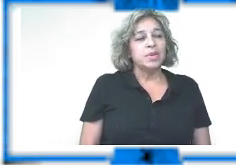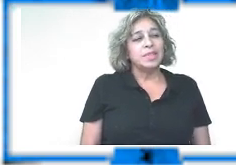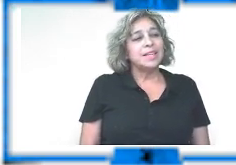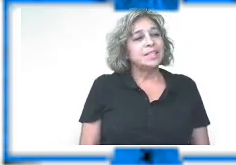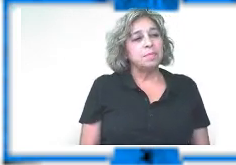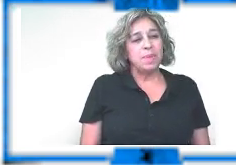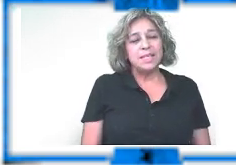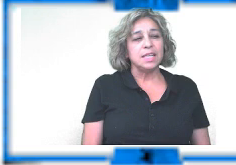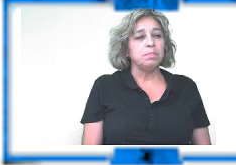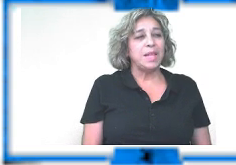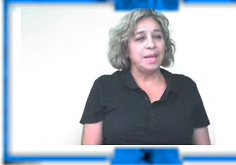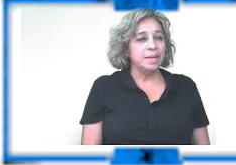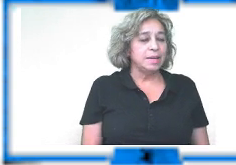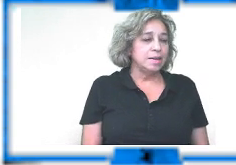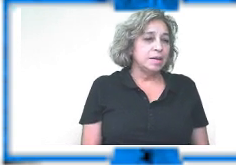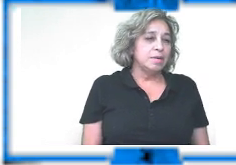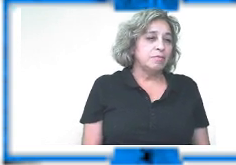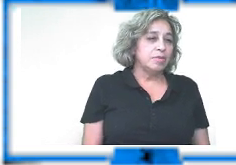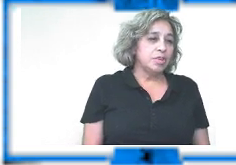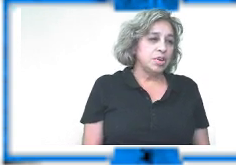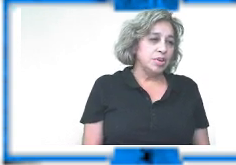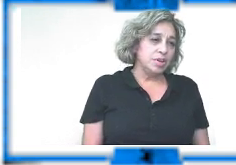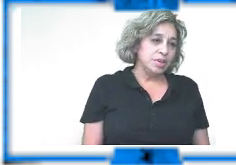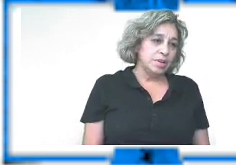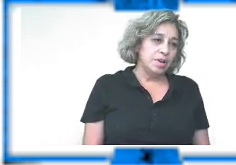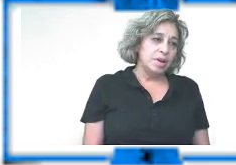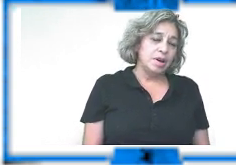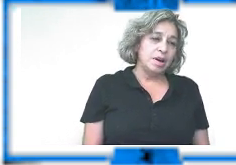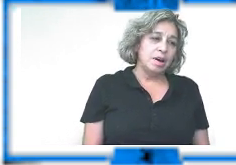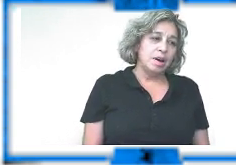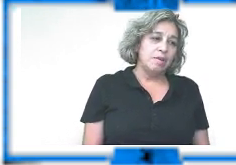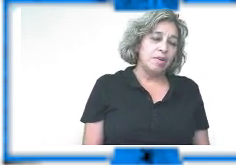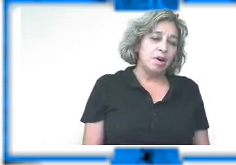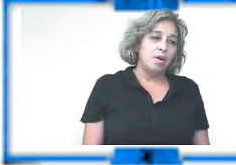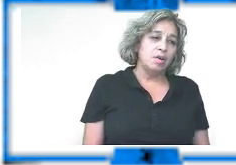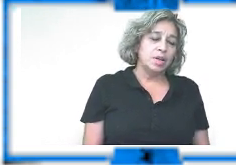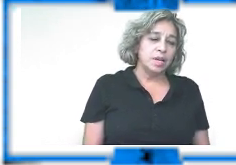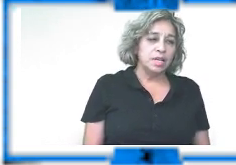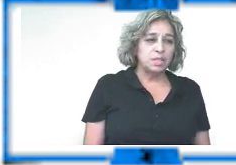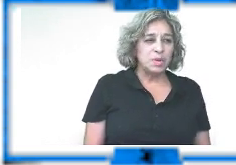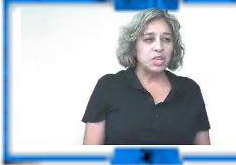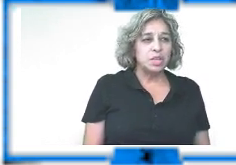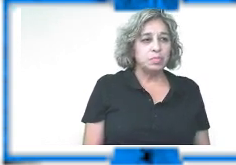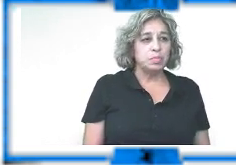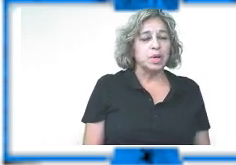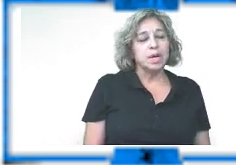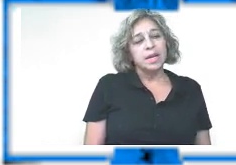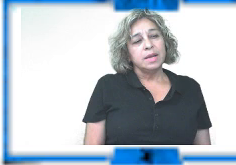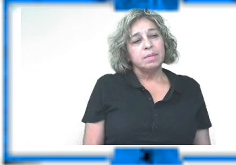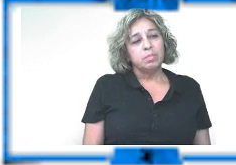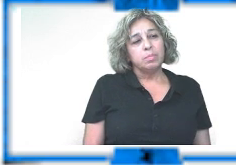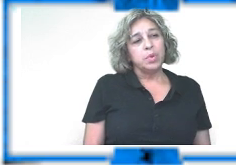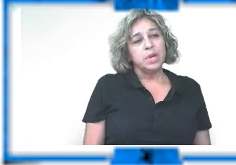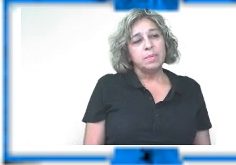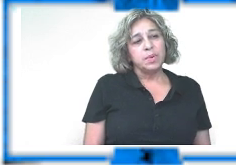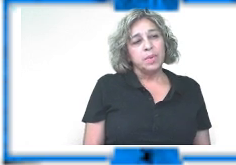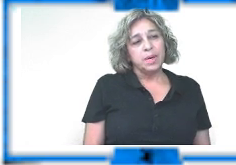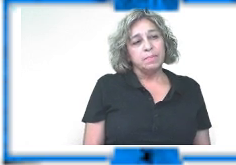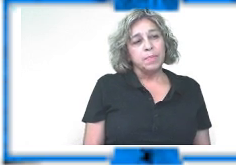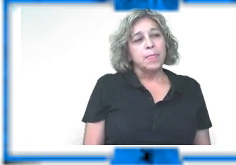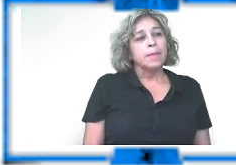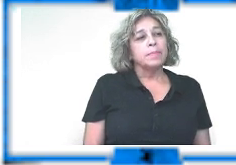through. That's the basic plan for the good of all, especially the poor. Point